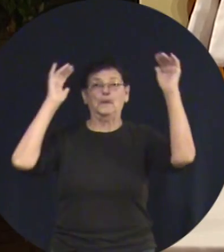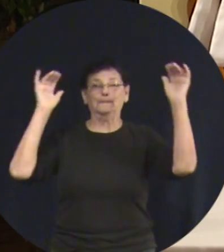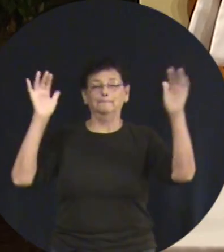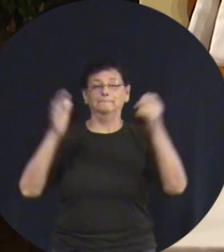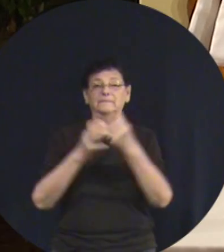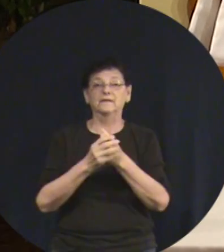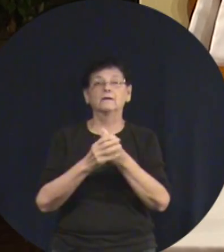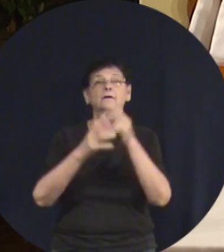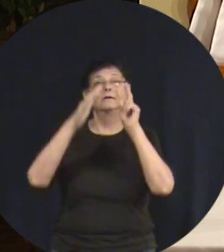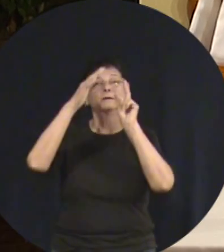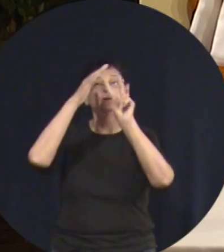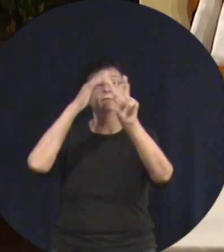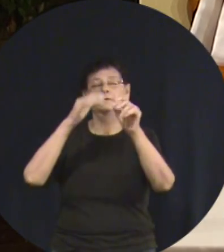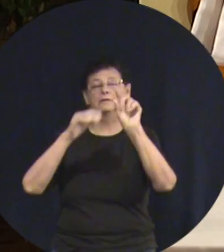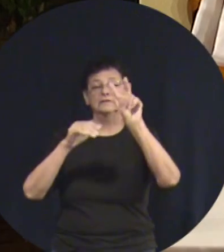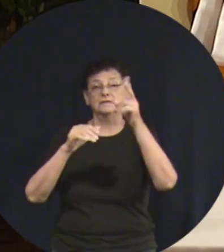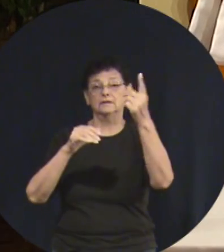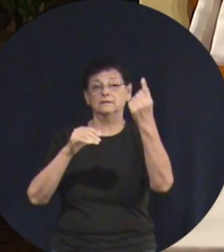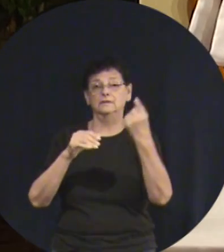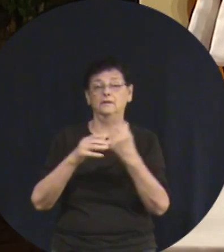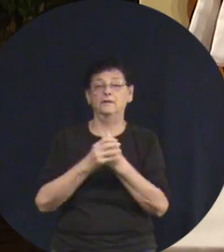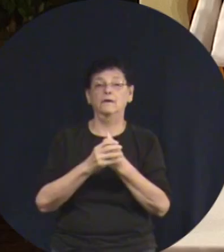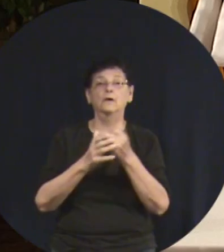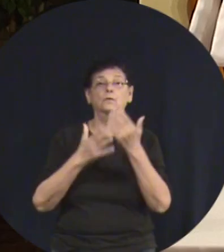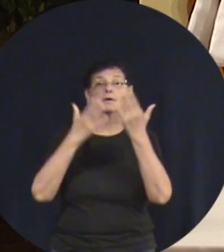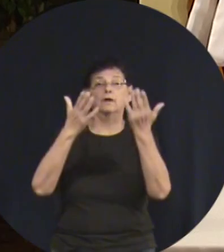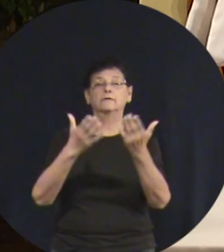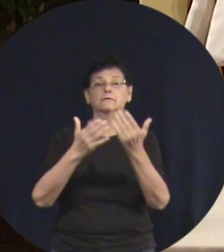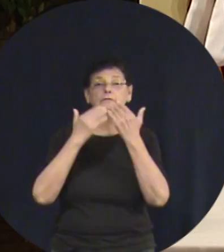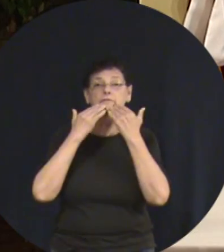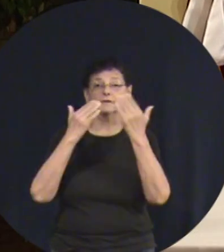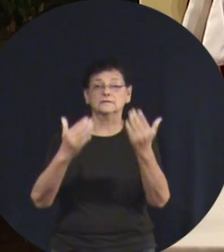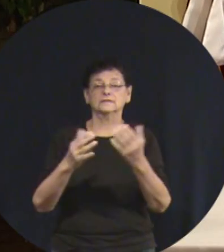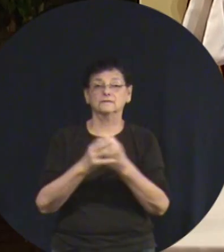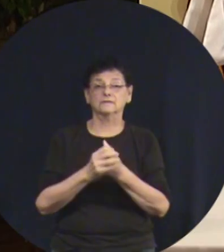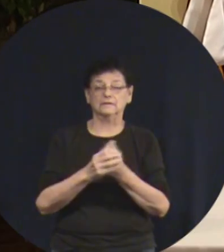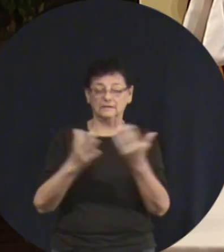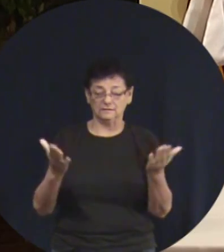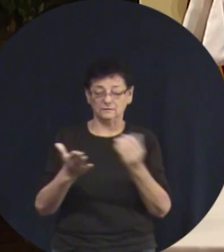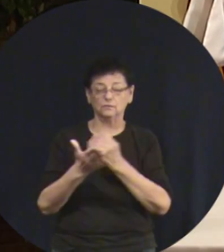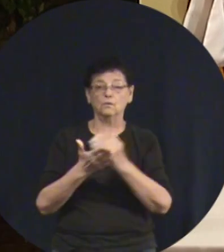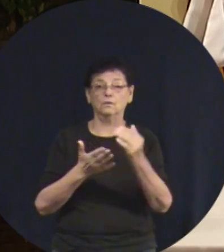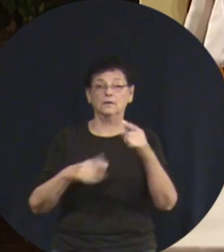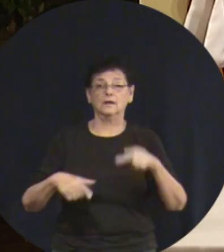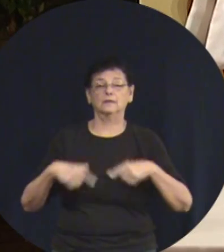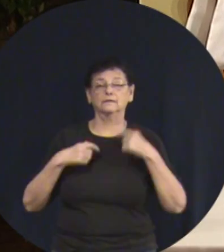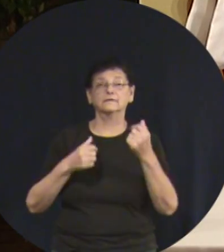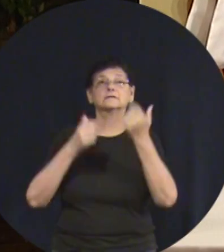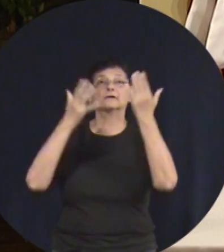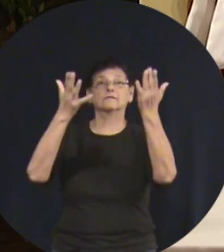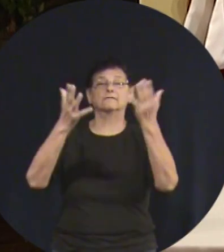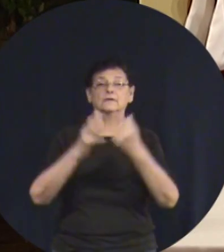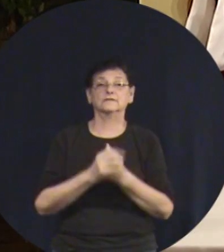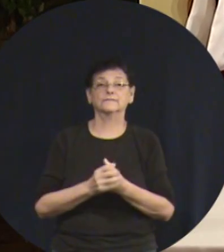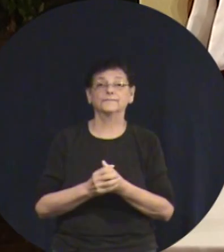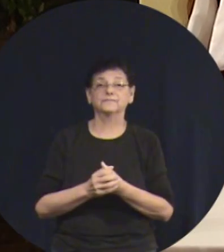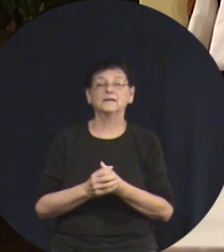heaven, and as we look forward to his second coming, we offer you in thanksgiving this holy and living